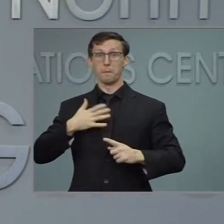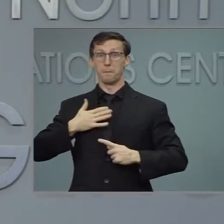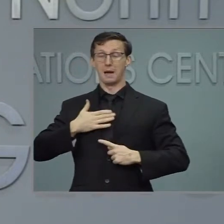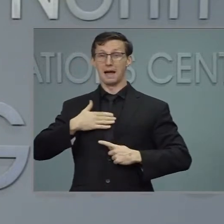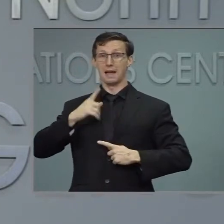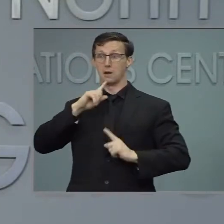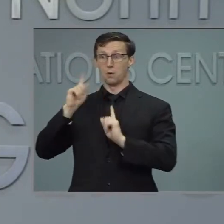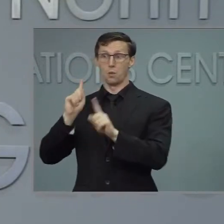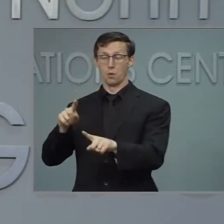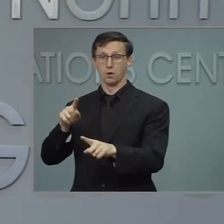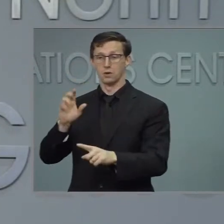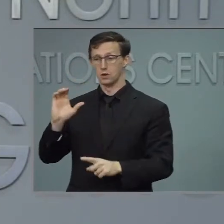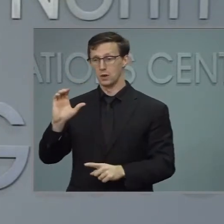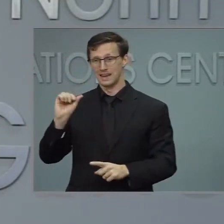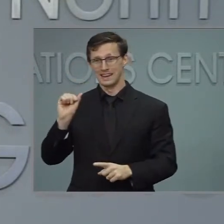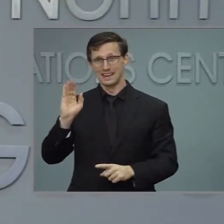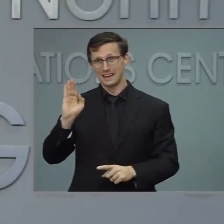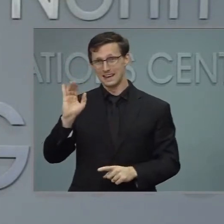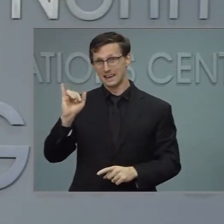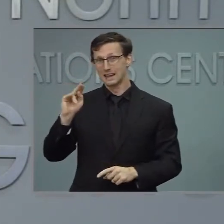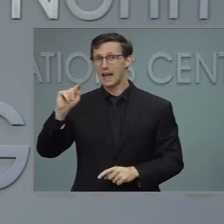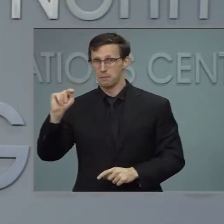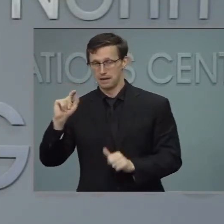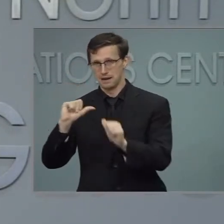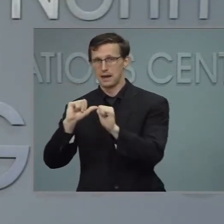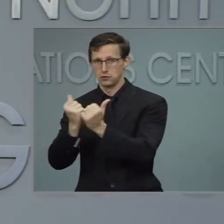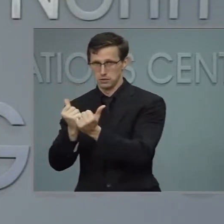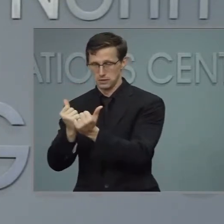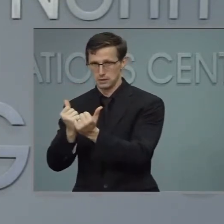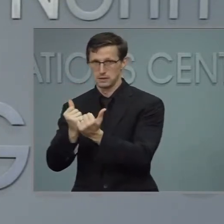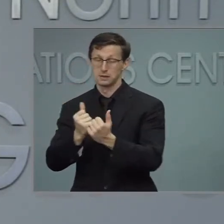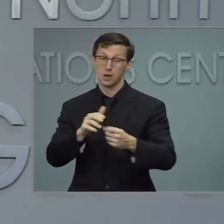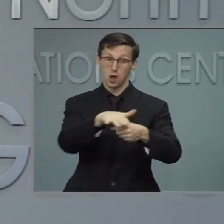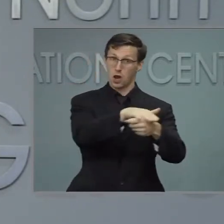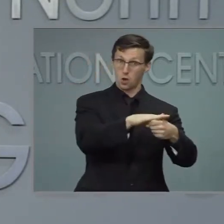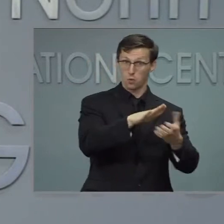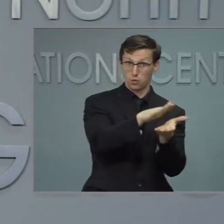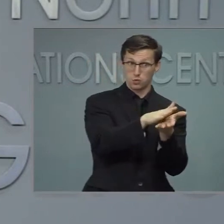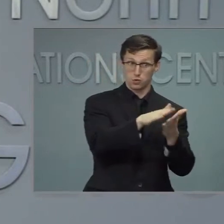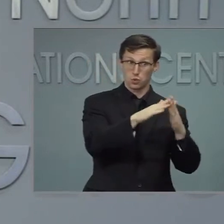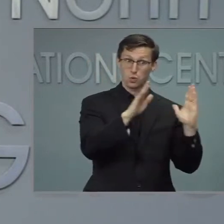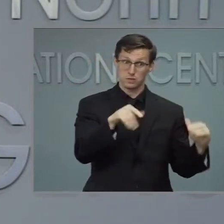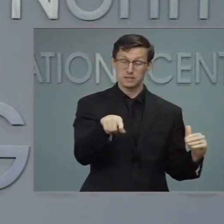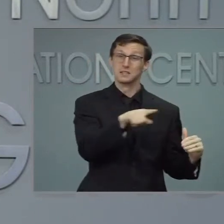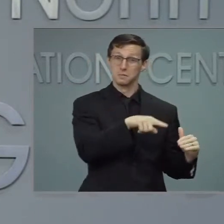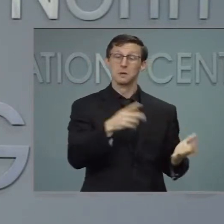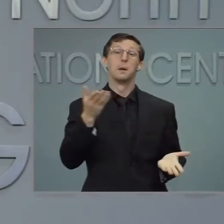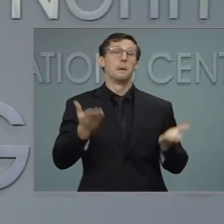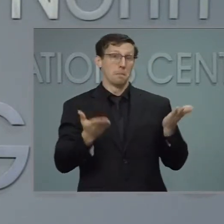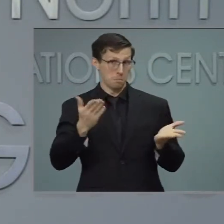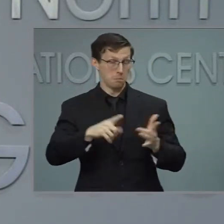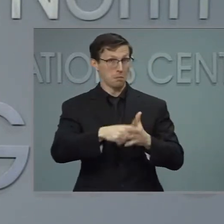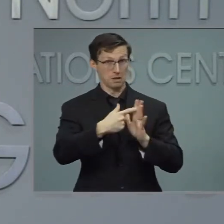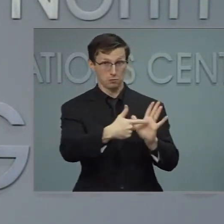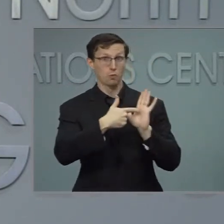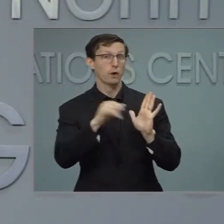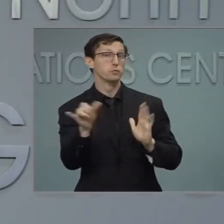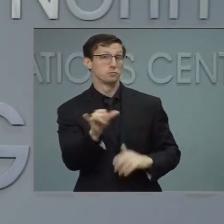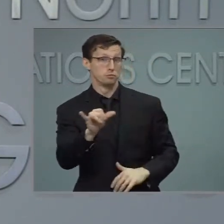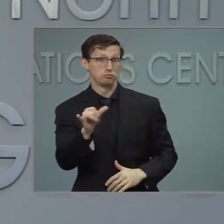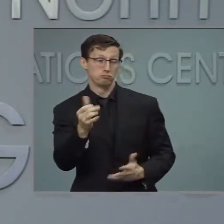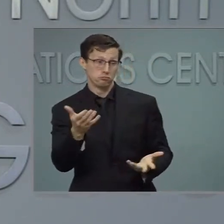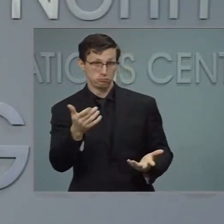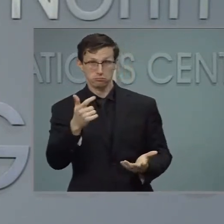to cabinet agencies. Local school districts could begin that process, and